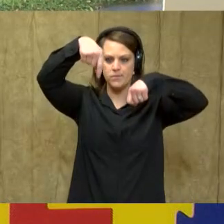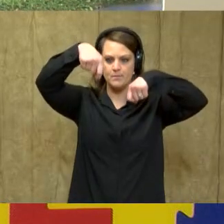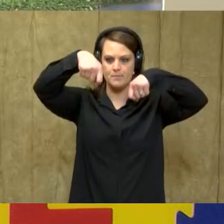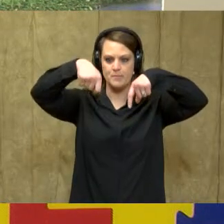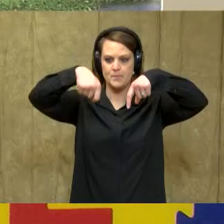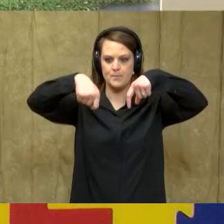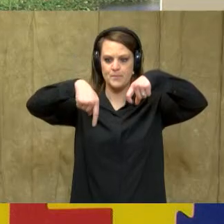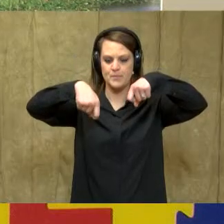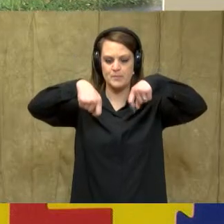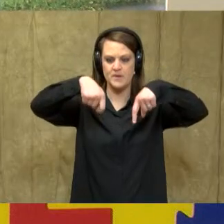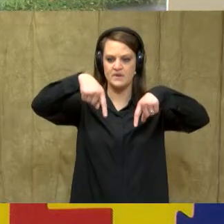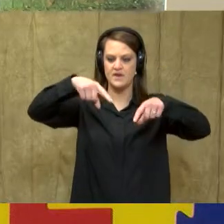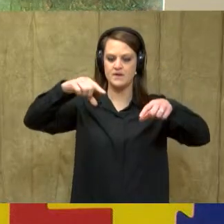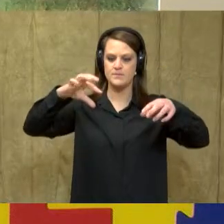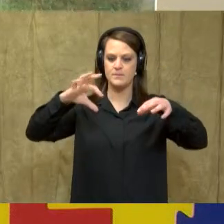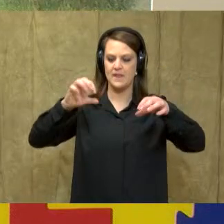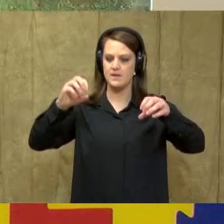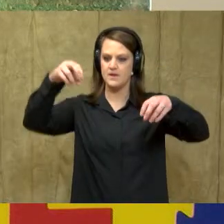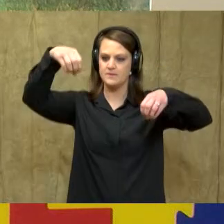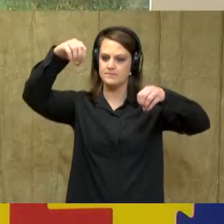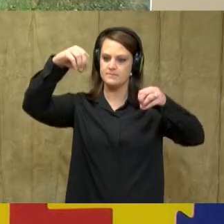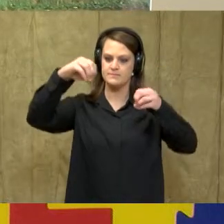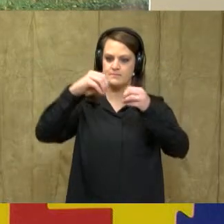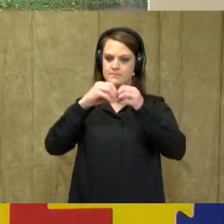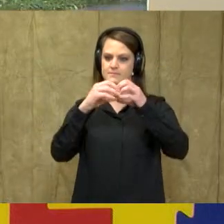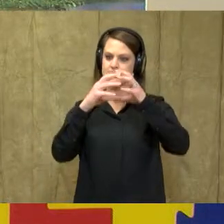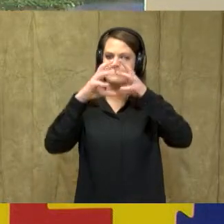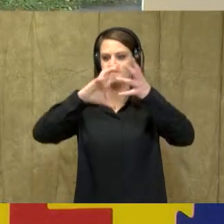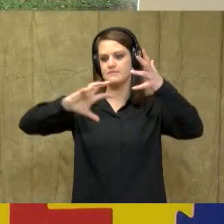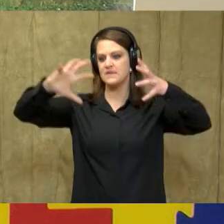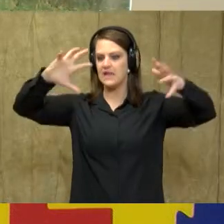particles in the air, and then the clouds form.